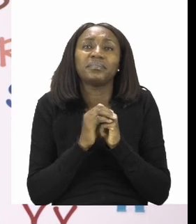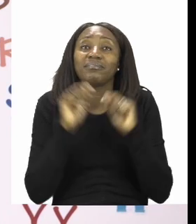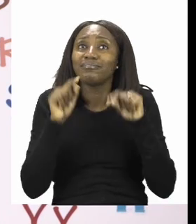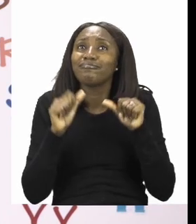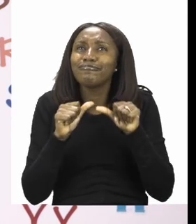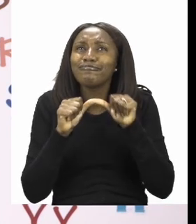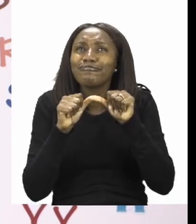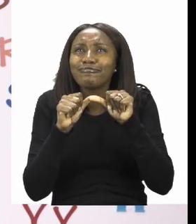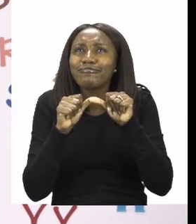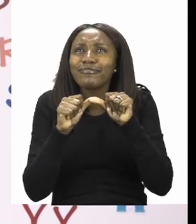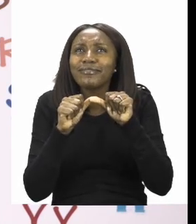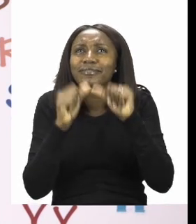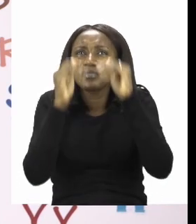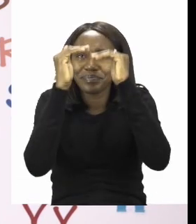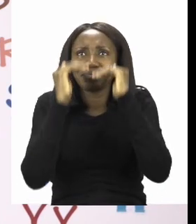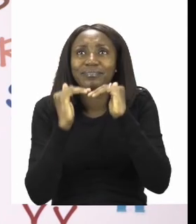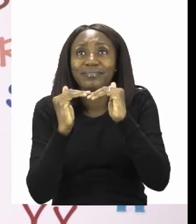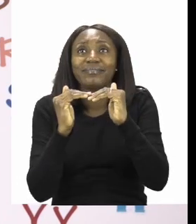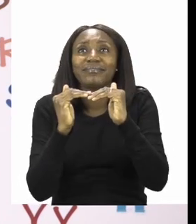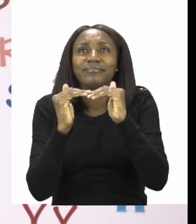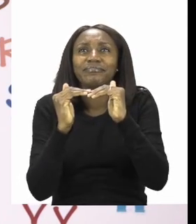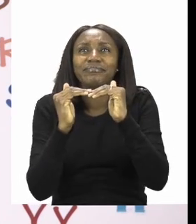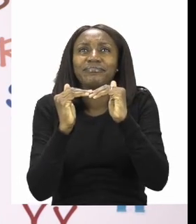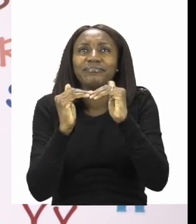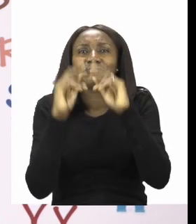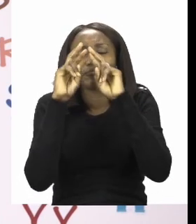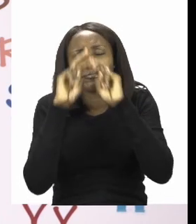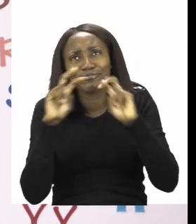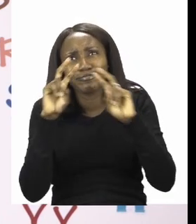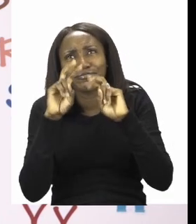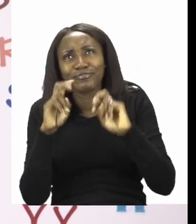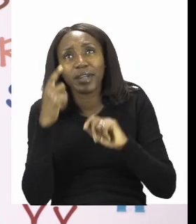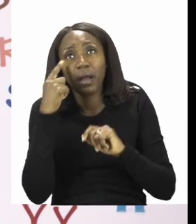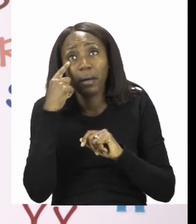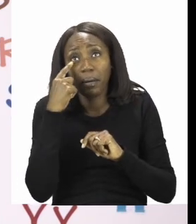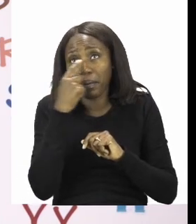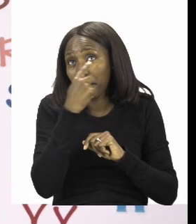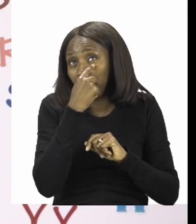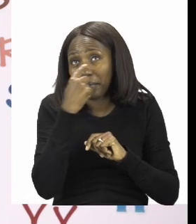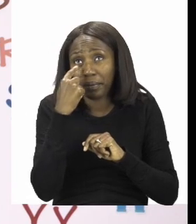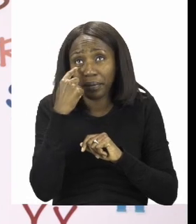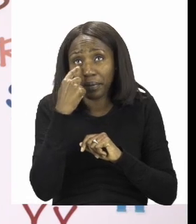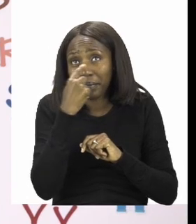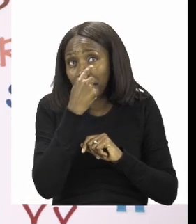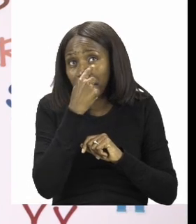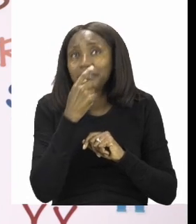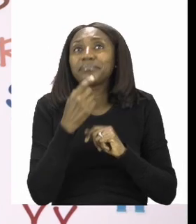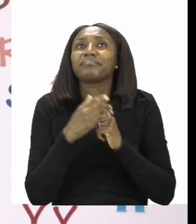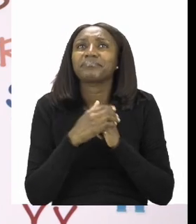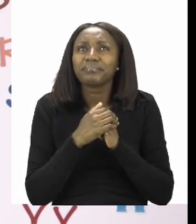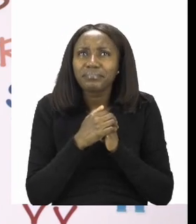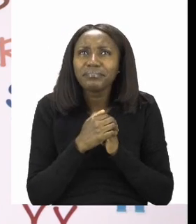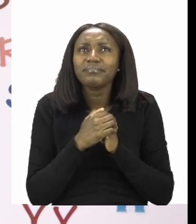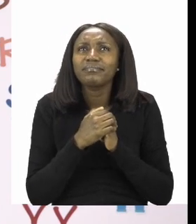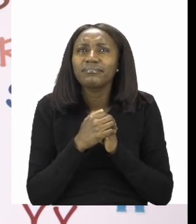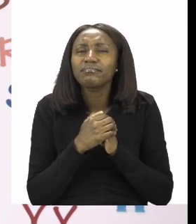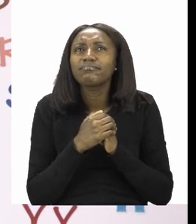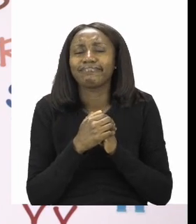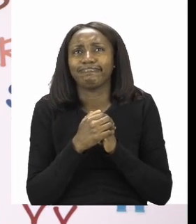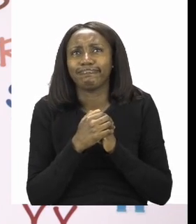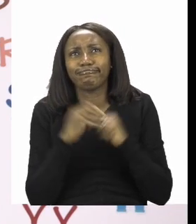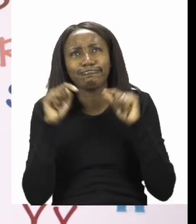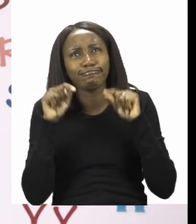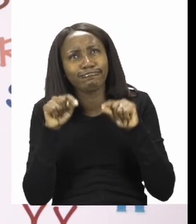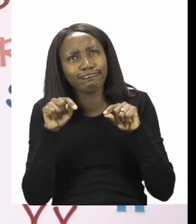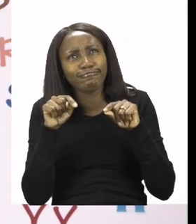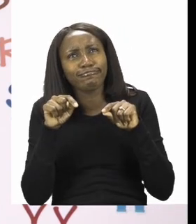word. This time we are looking for the word eyes. Instead of starting